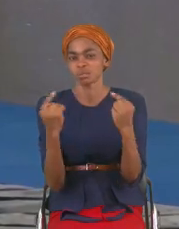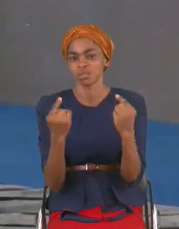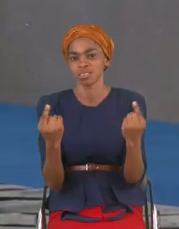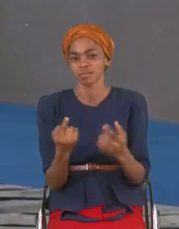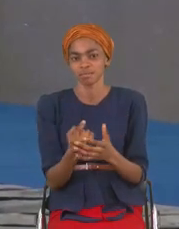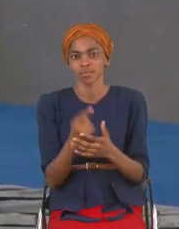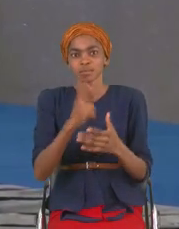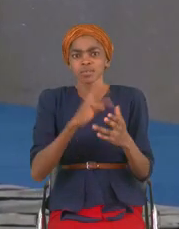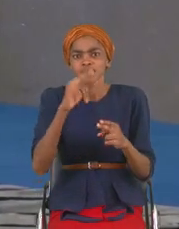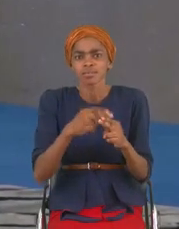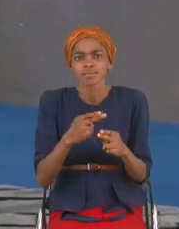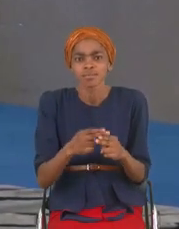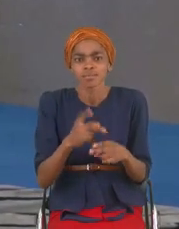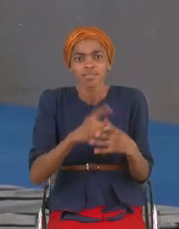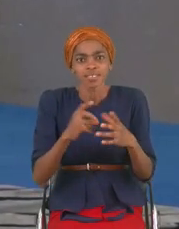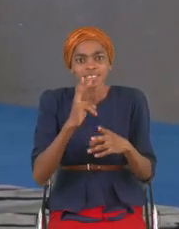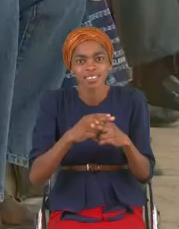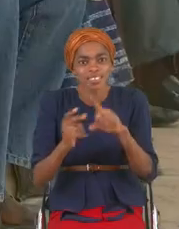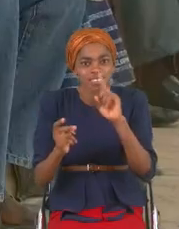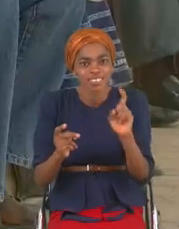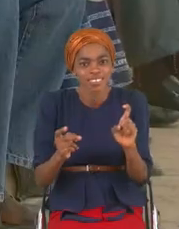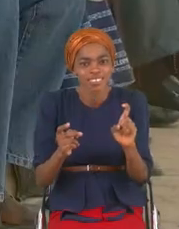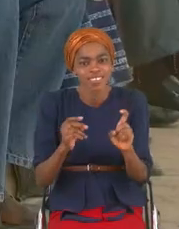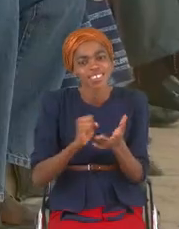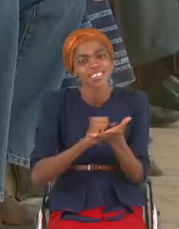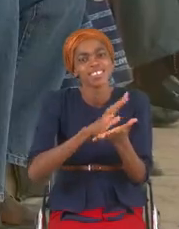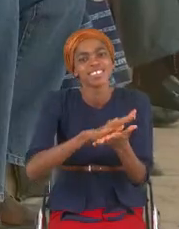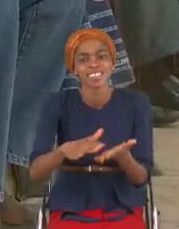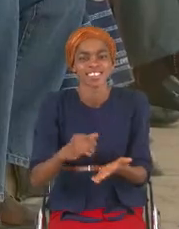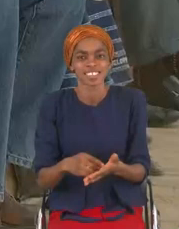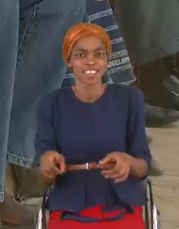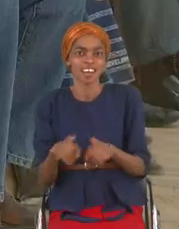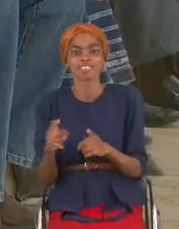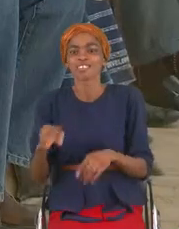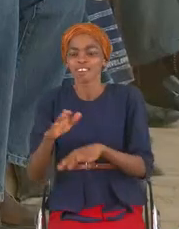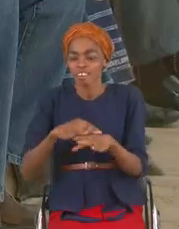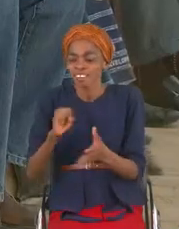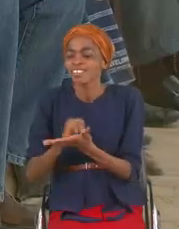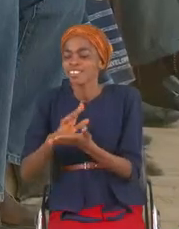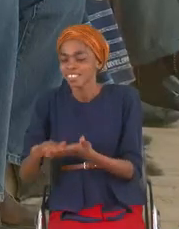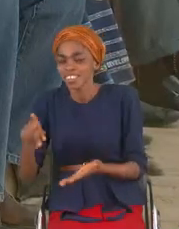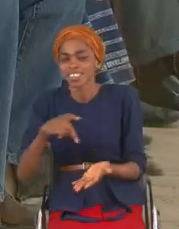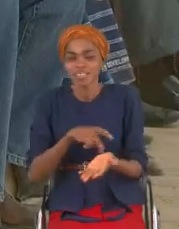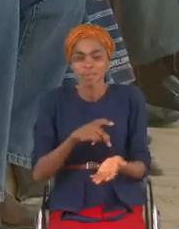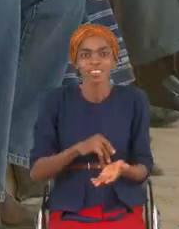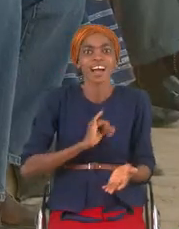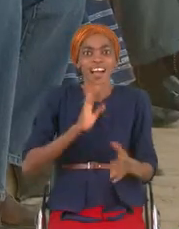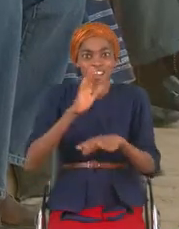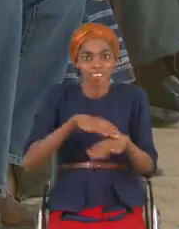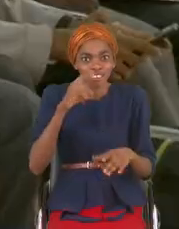name? I said, what's your name? As we're called Saint Paul, I call